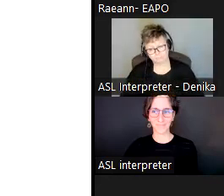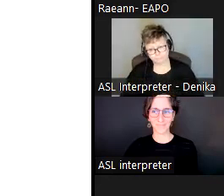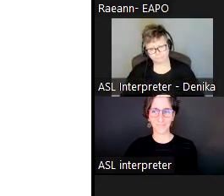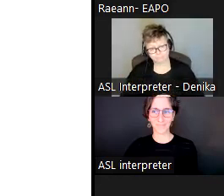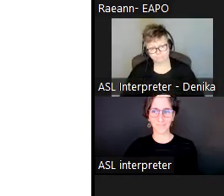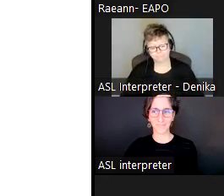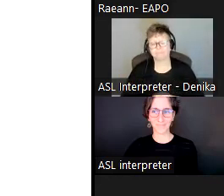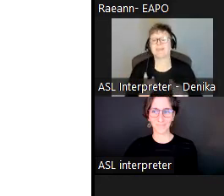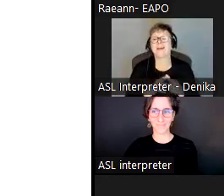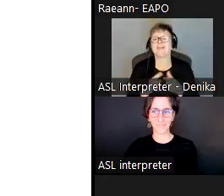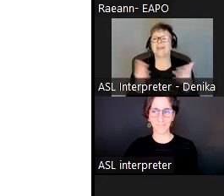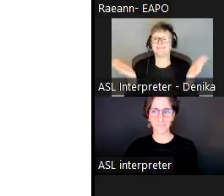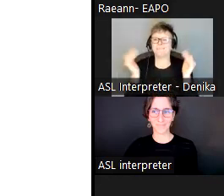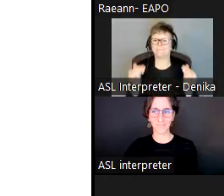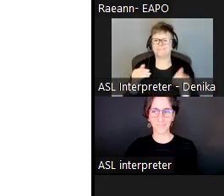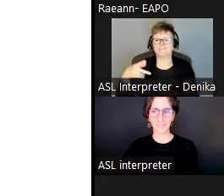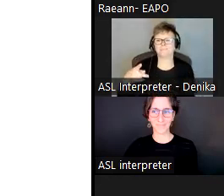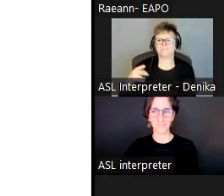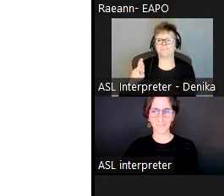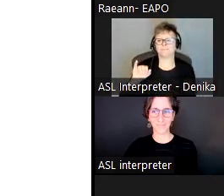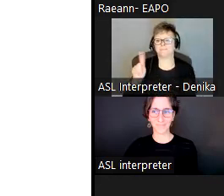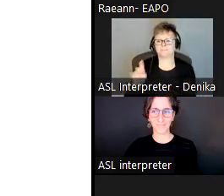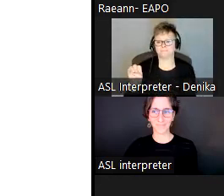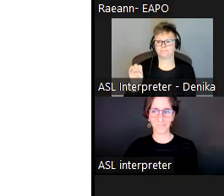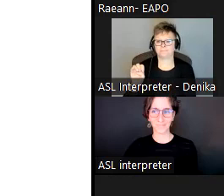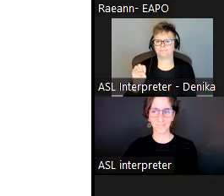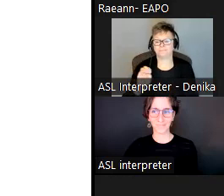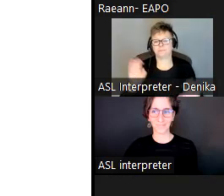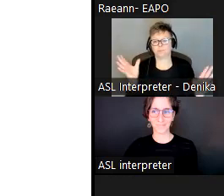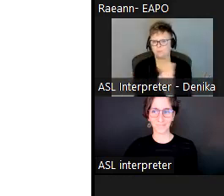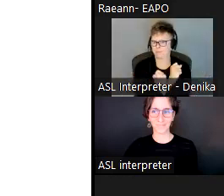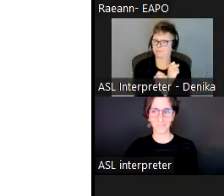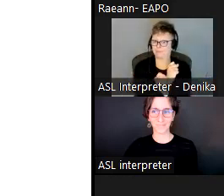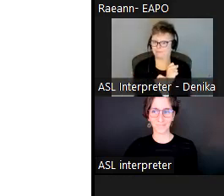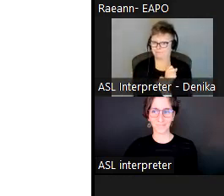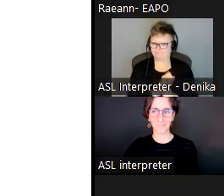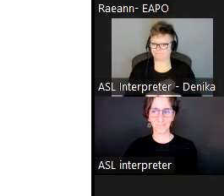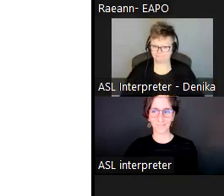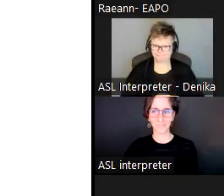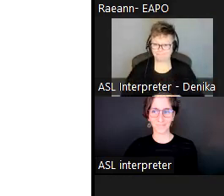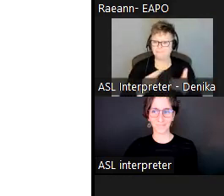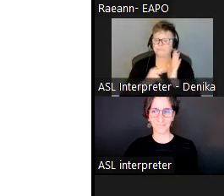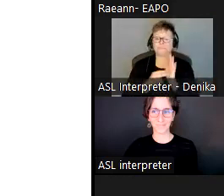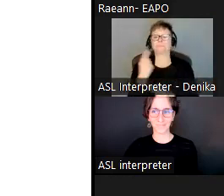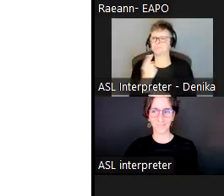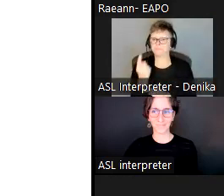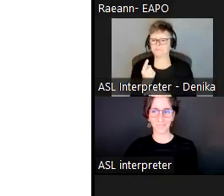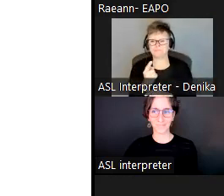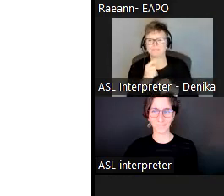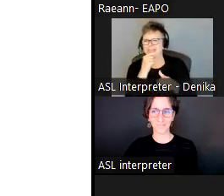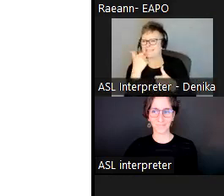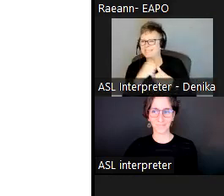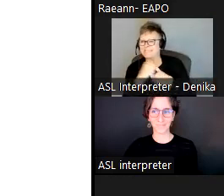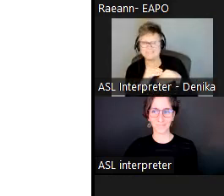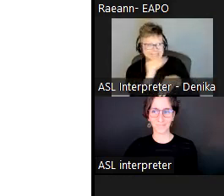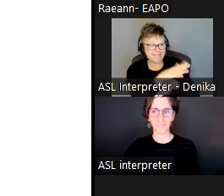And then we'll skip to the prize scam. So prize scams are when someone contacts you by mail,